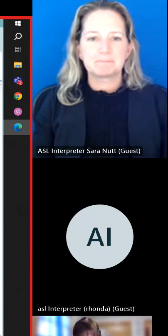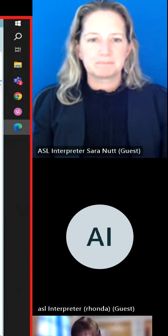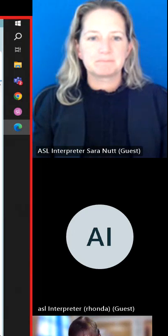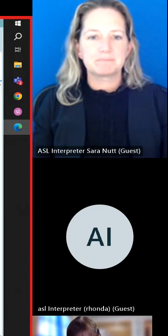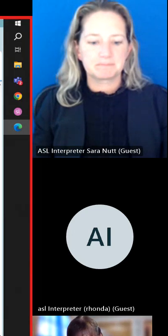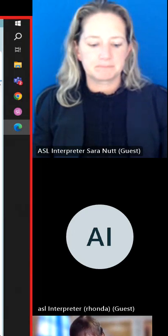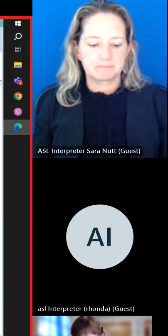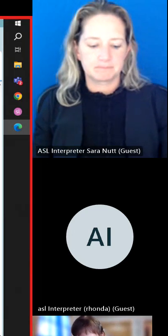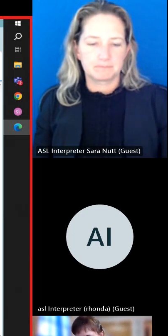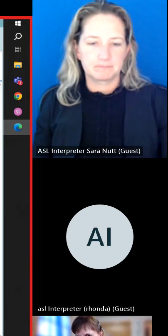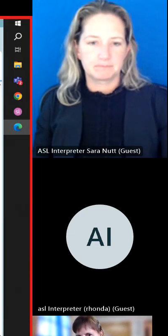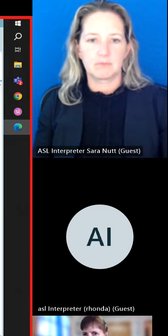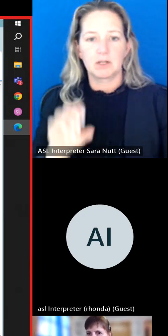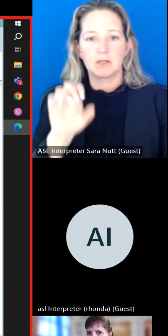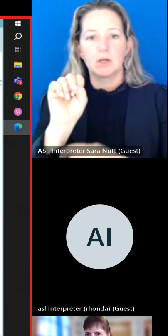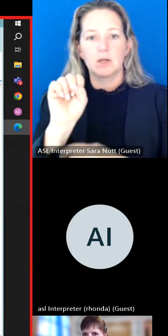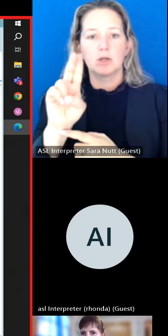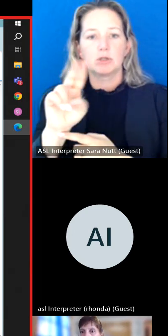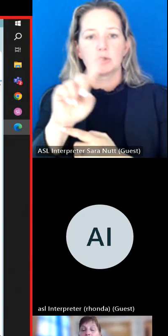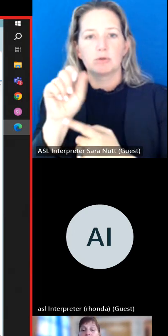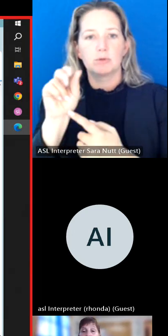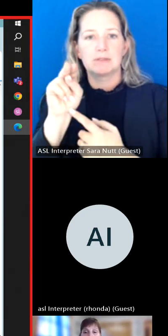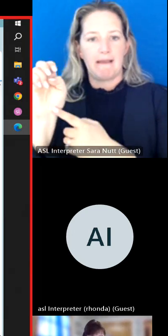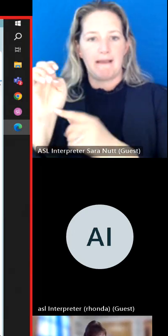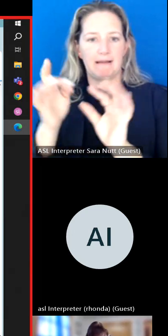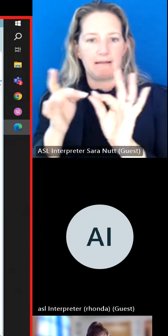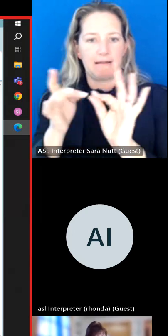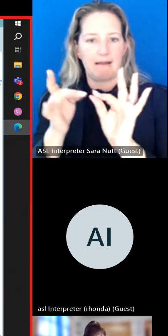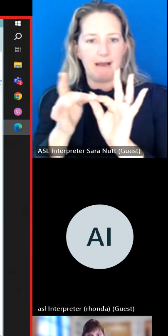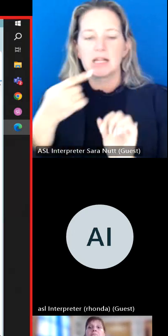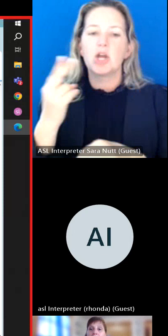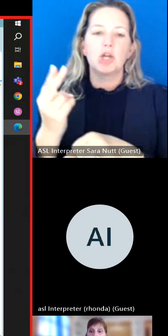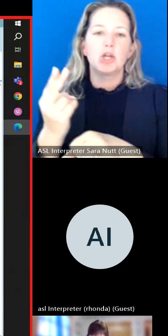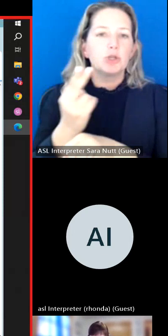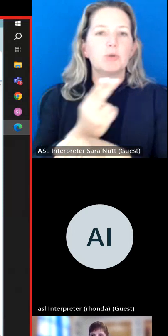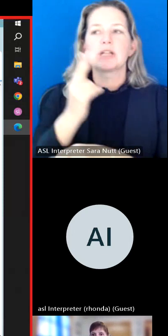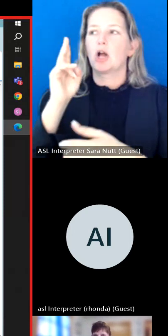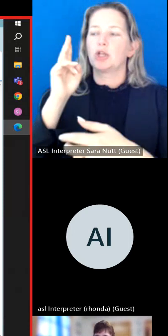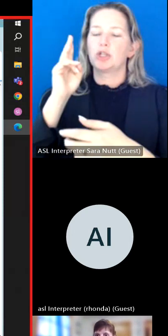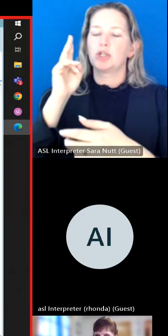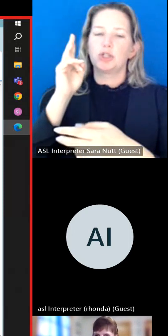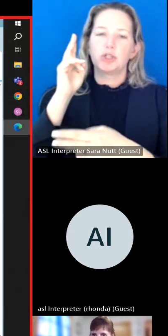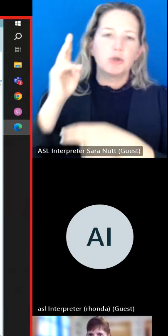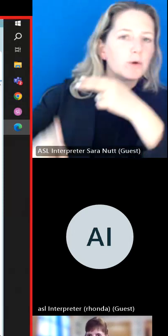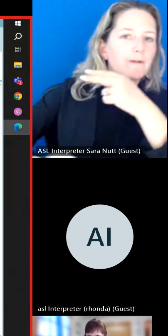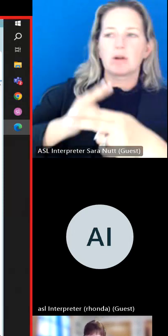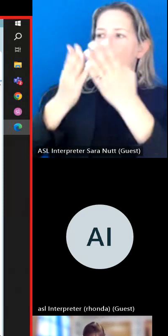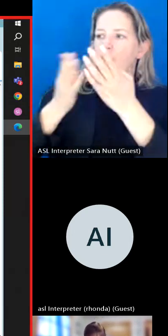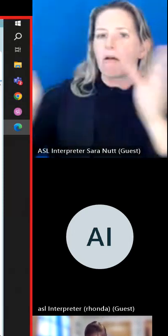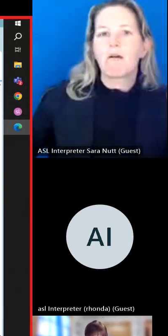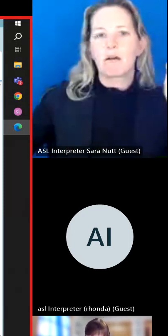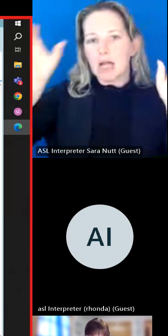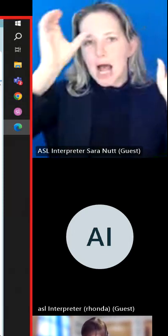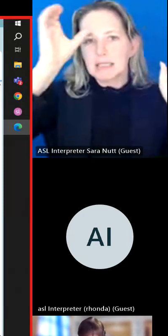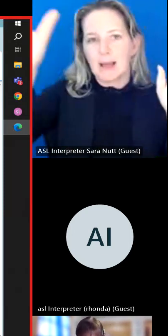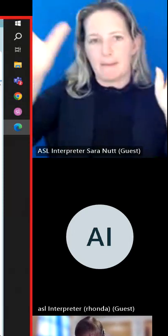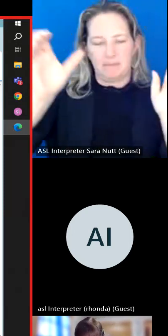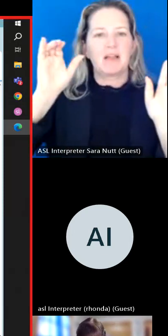Suzanne says, use a universal concept to create an emotional connection. Good, yeah.